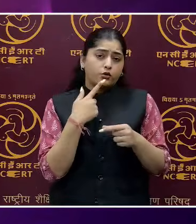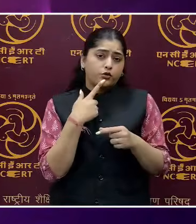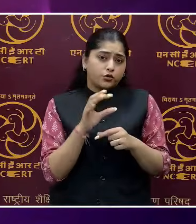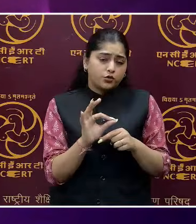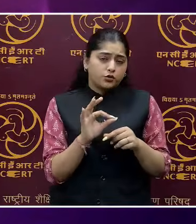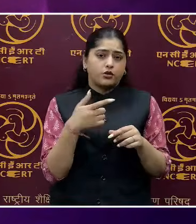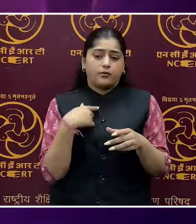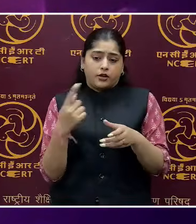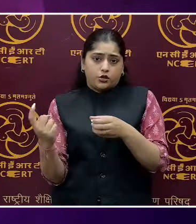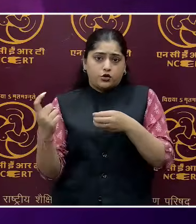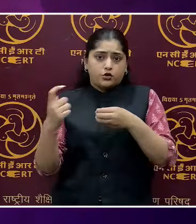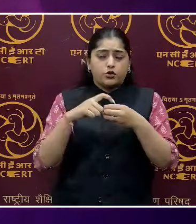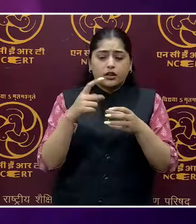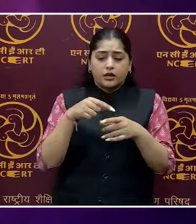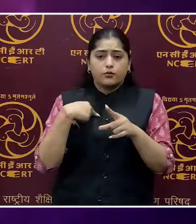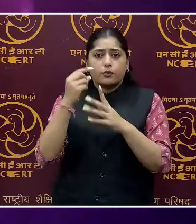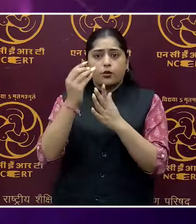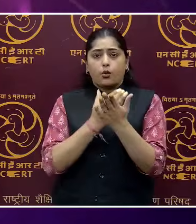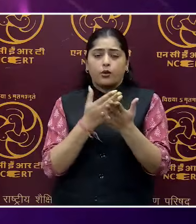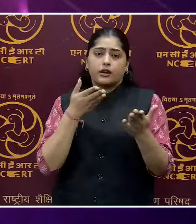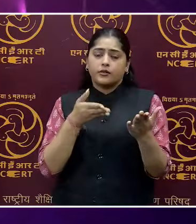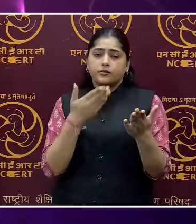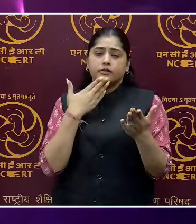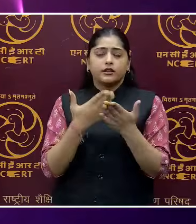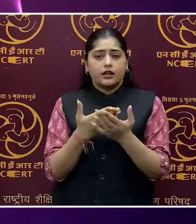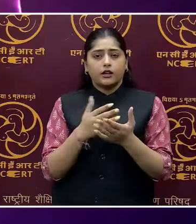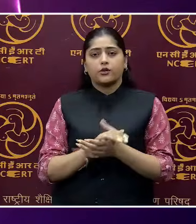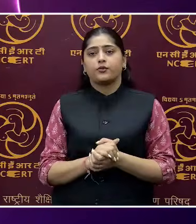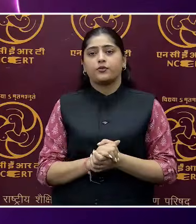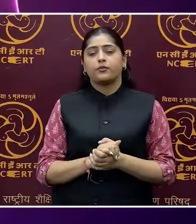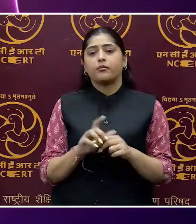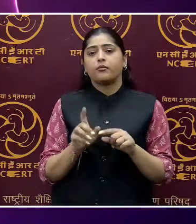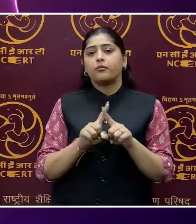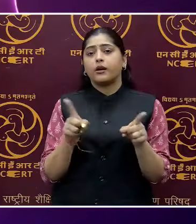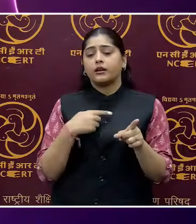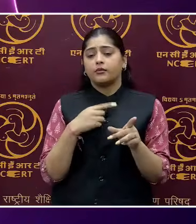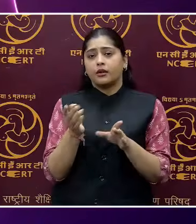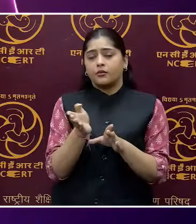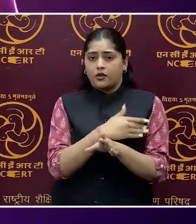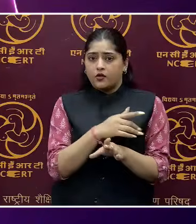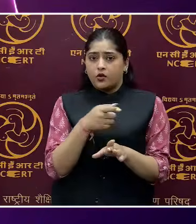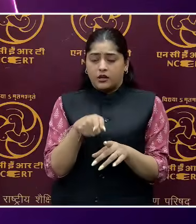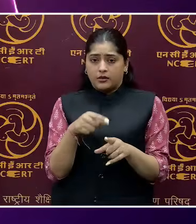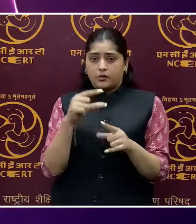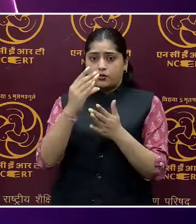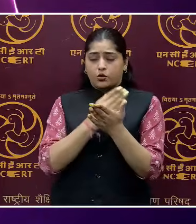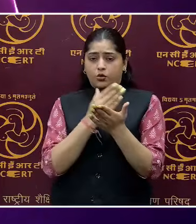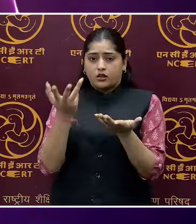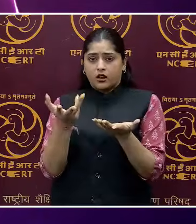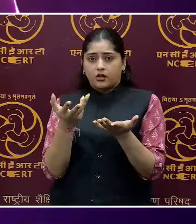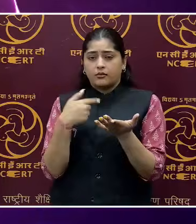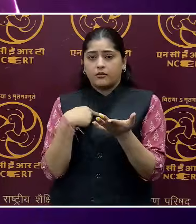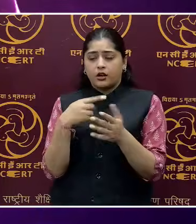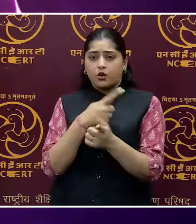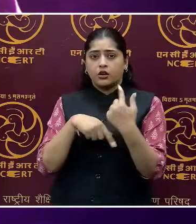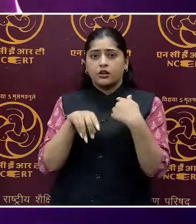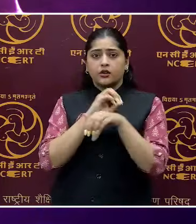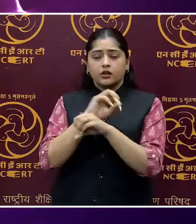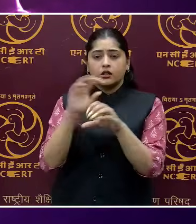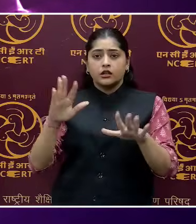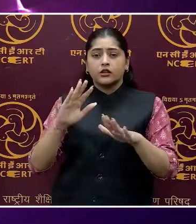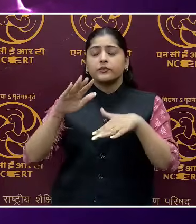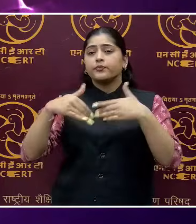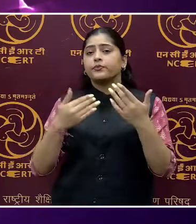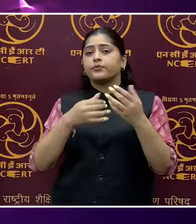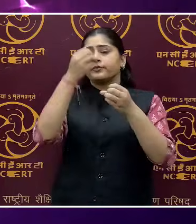who has joined us throughout this session. Thank you so much, Savri. But before we wrap up this session, I just want to tell you what do we have